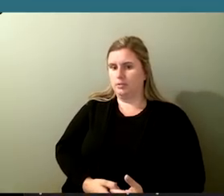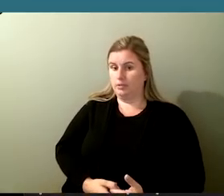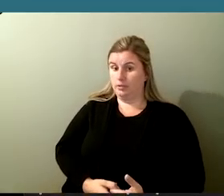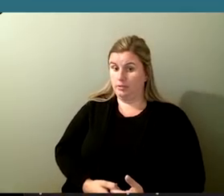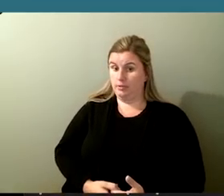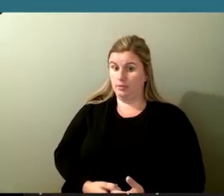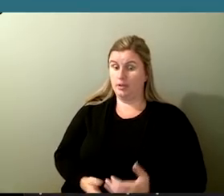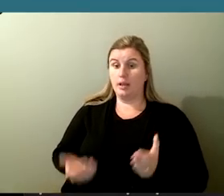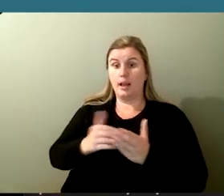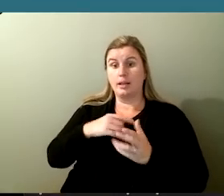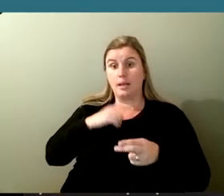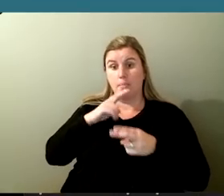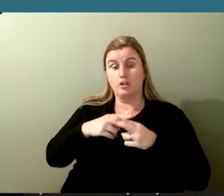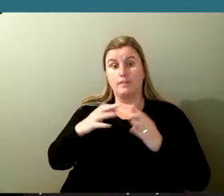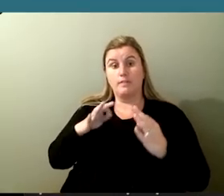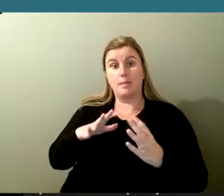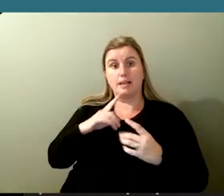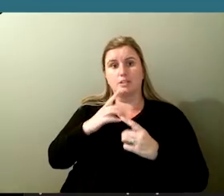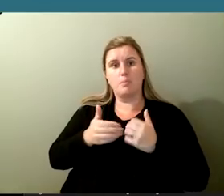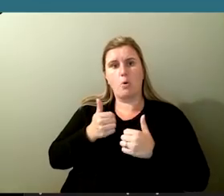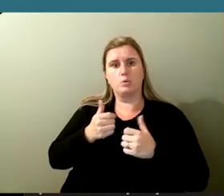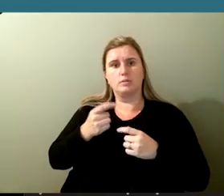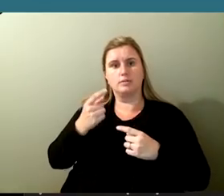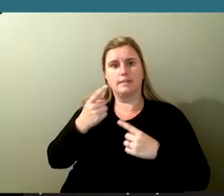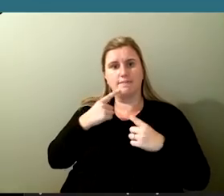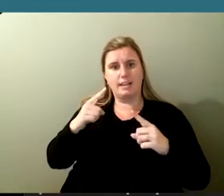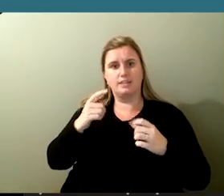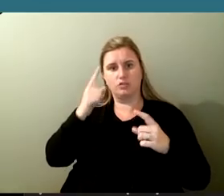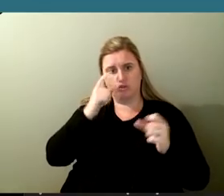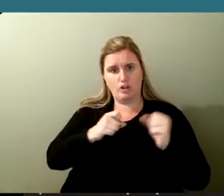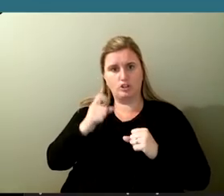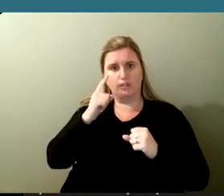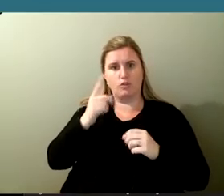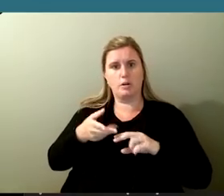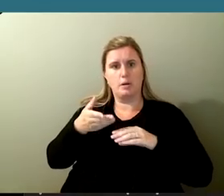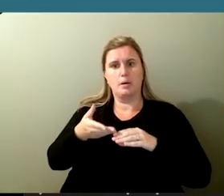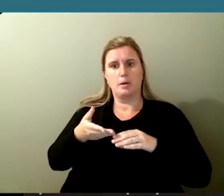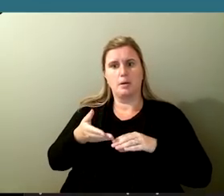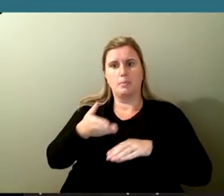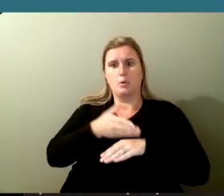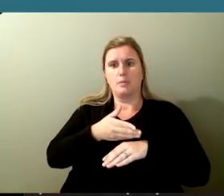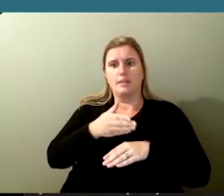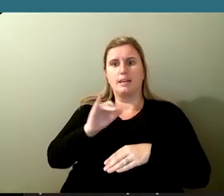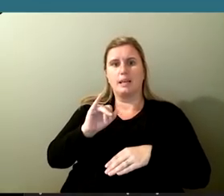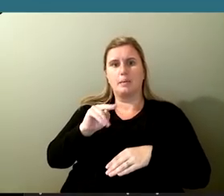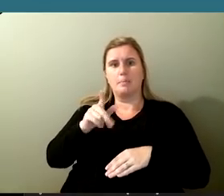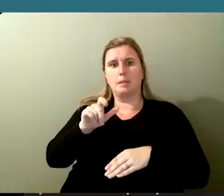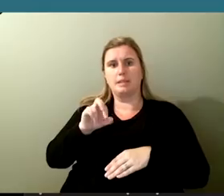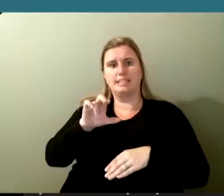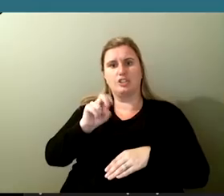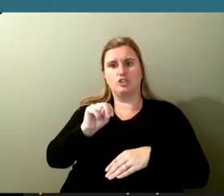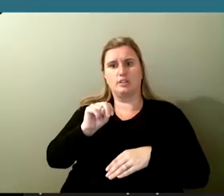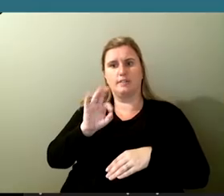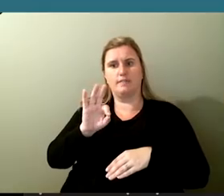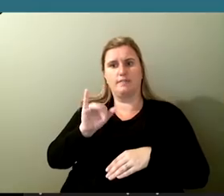Again, as mentioned, feedback has been considered the most effective strategy for improving implementation fidelity. Actually, it has also